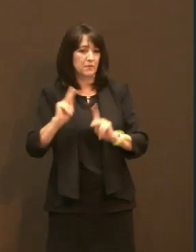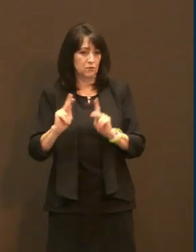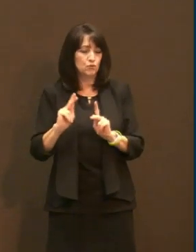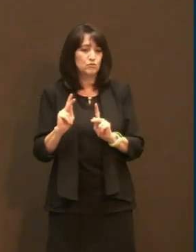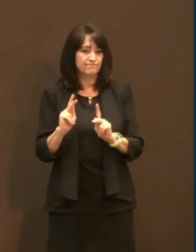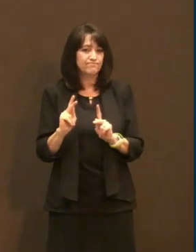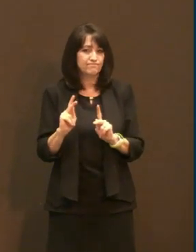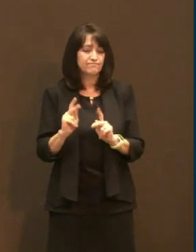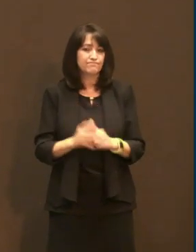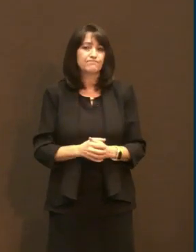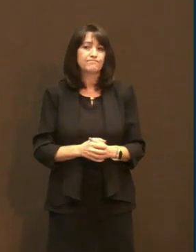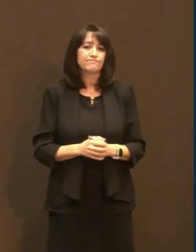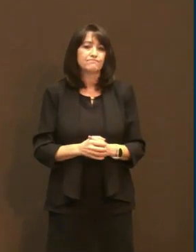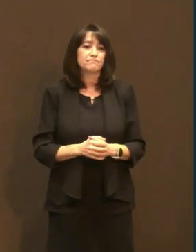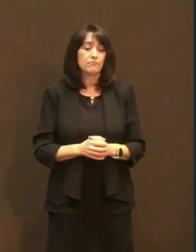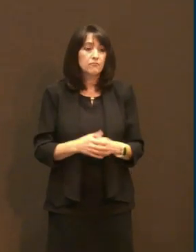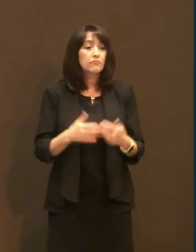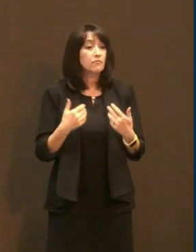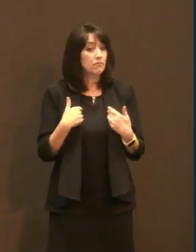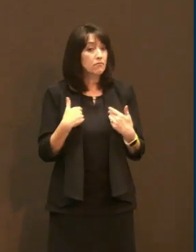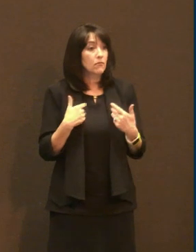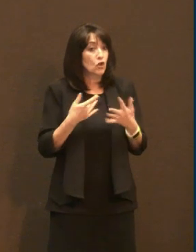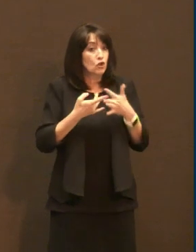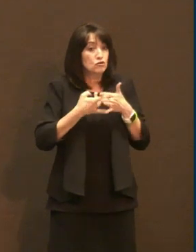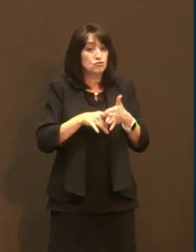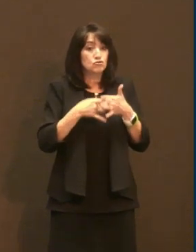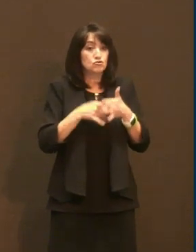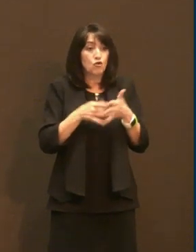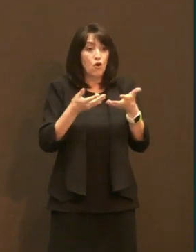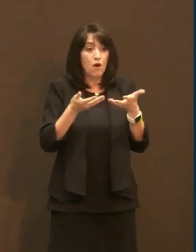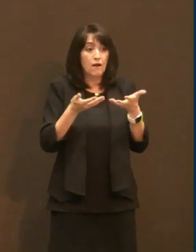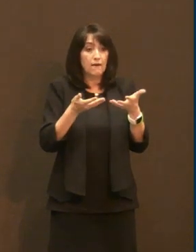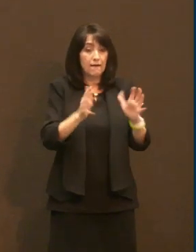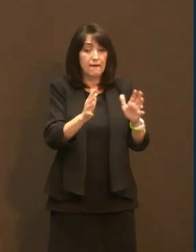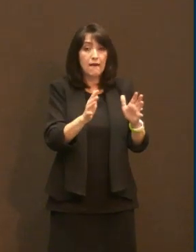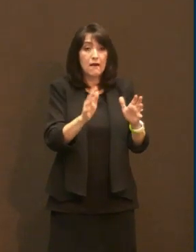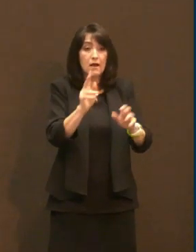to reopen and allow people to circulate a little bit more